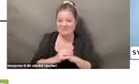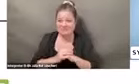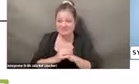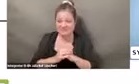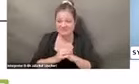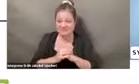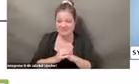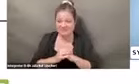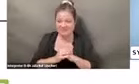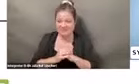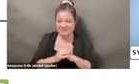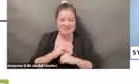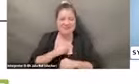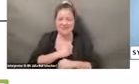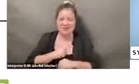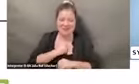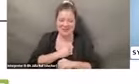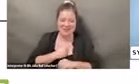Sorry.